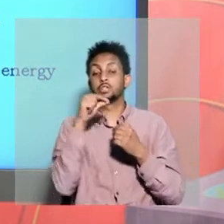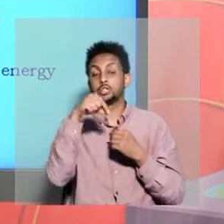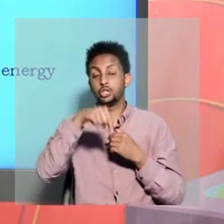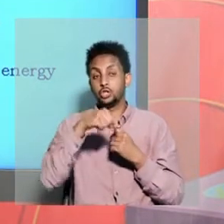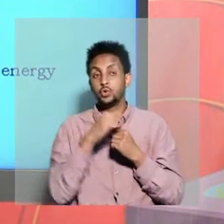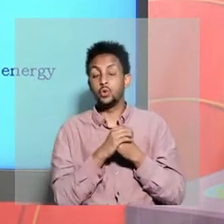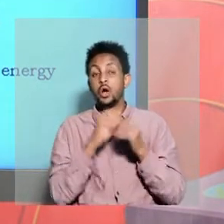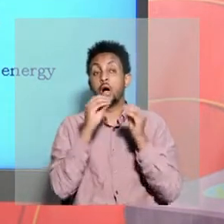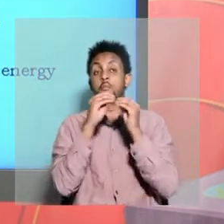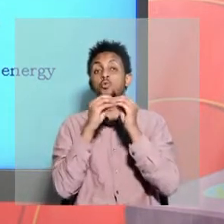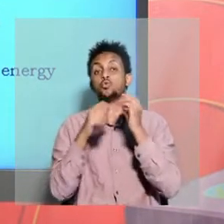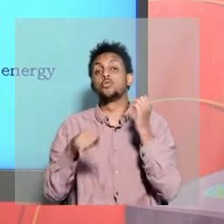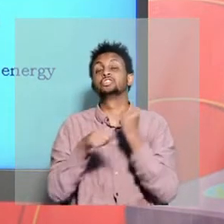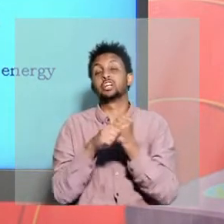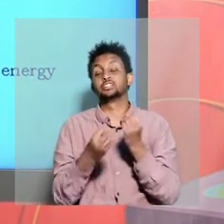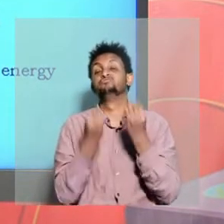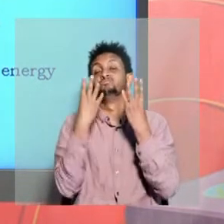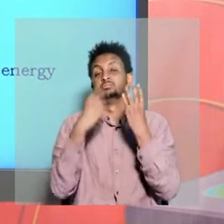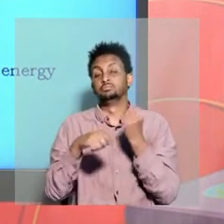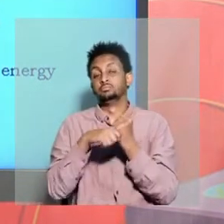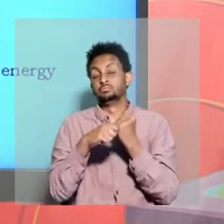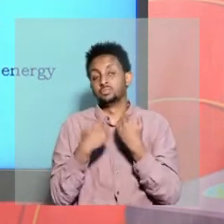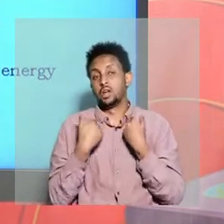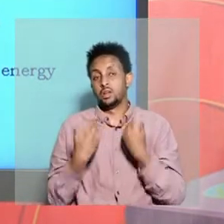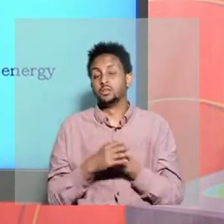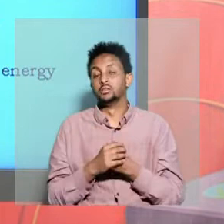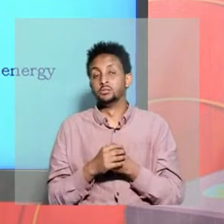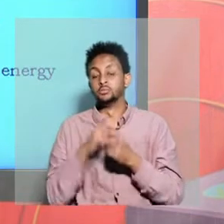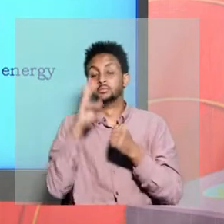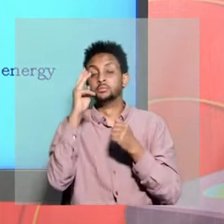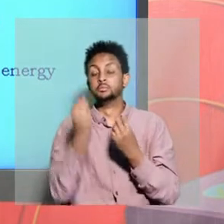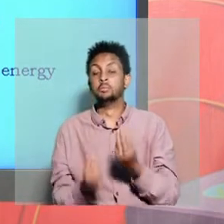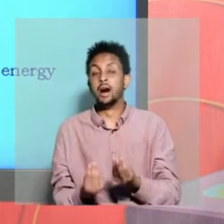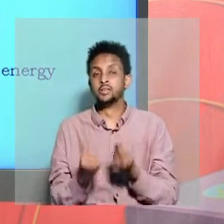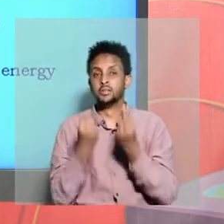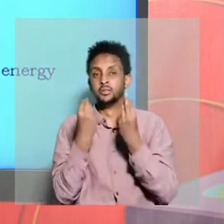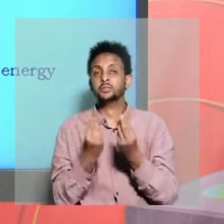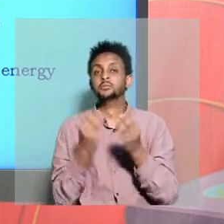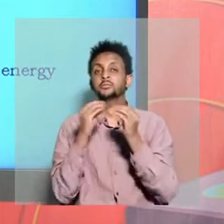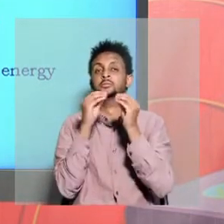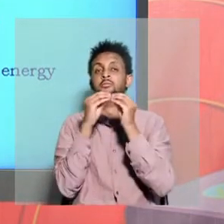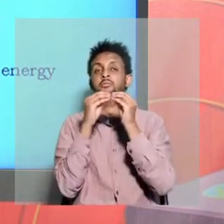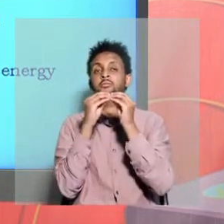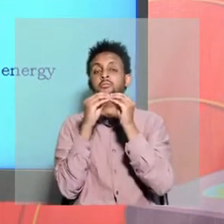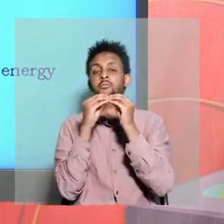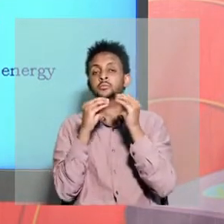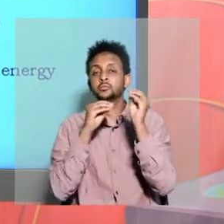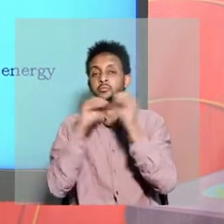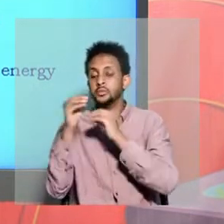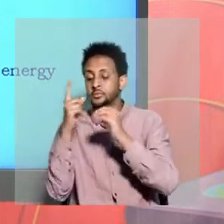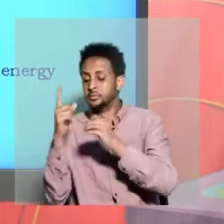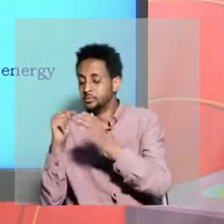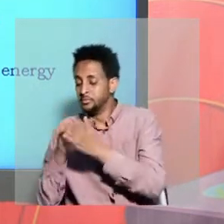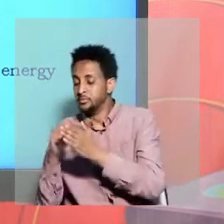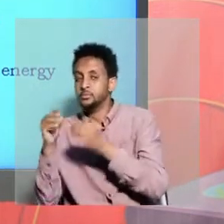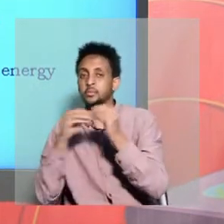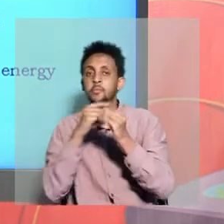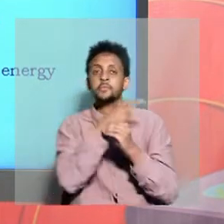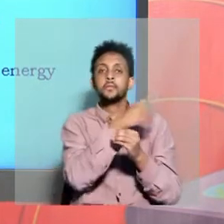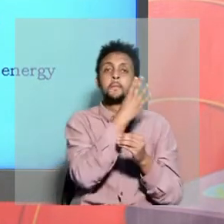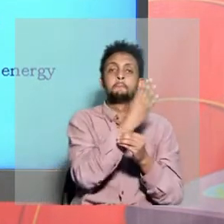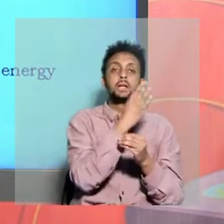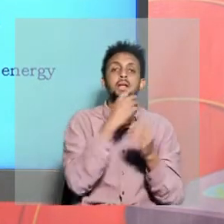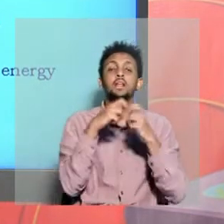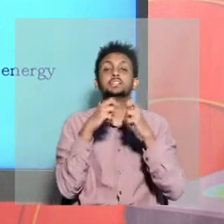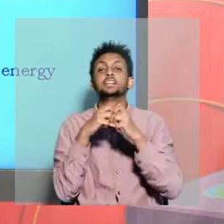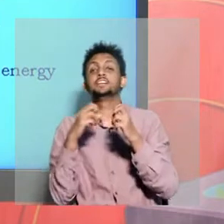the amount of the charge, and the charge has its own mass M. So as this charged body is moving from point A to point B,